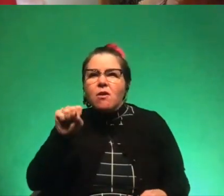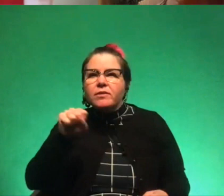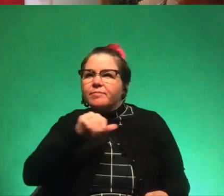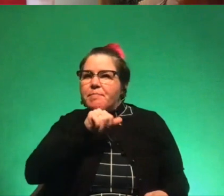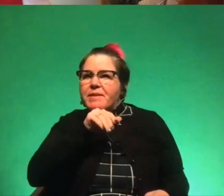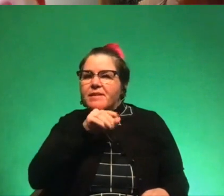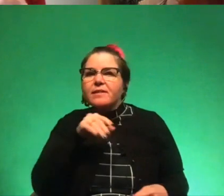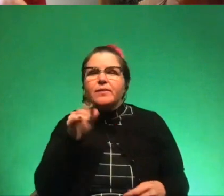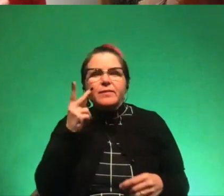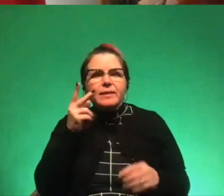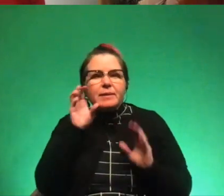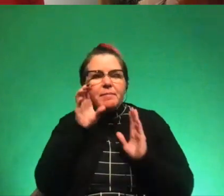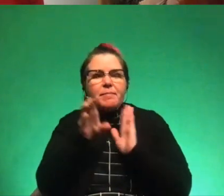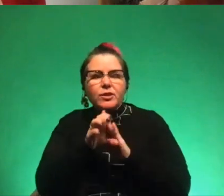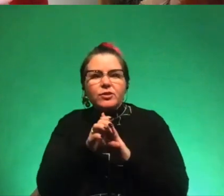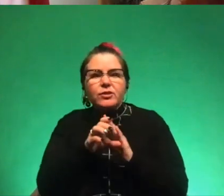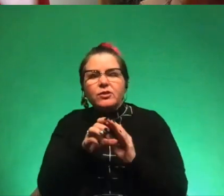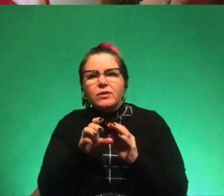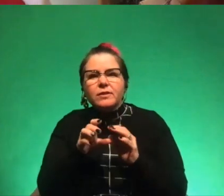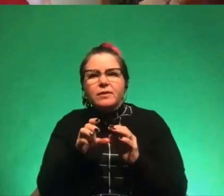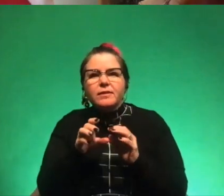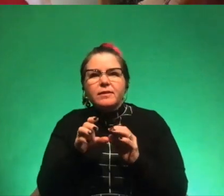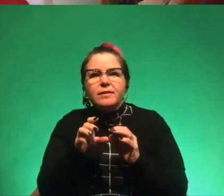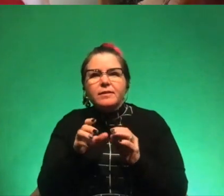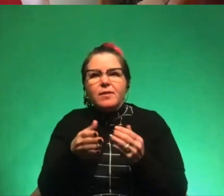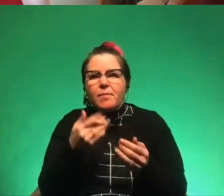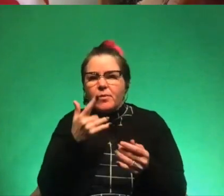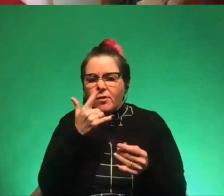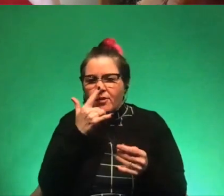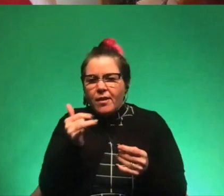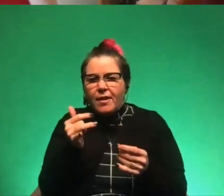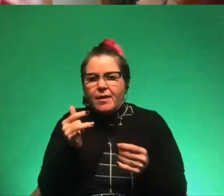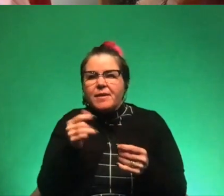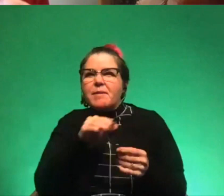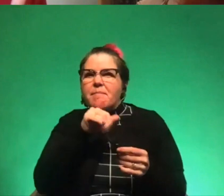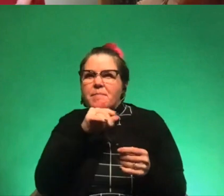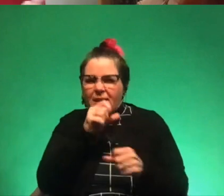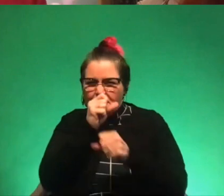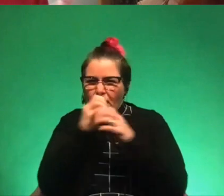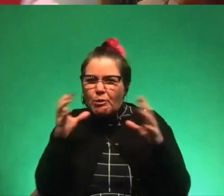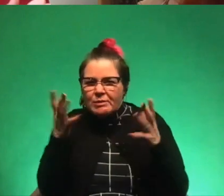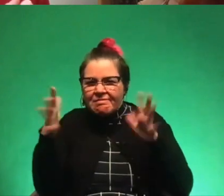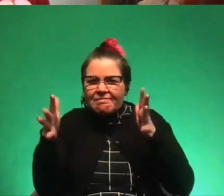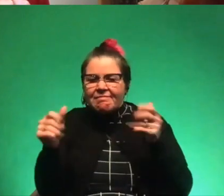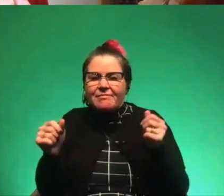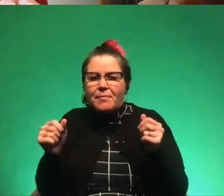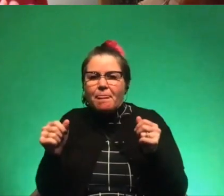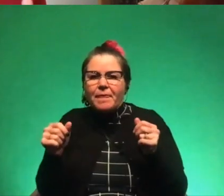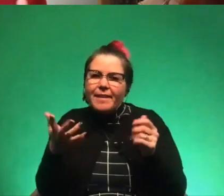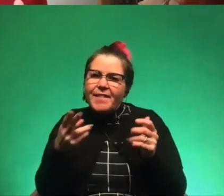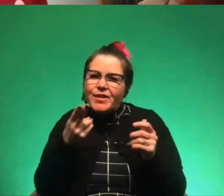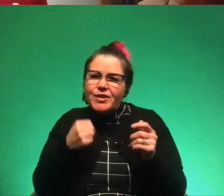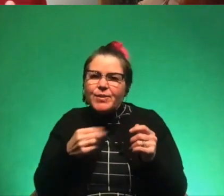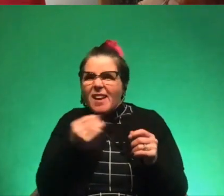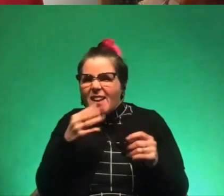see images of them, they almost look like pig balloons. Like they're really kind of cute and